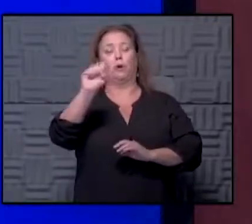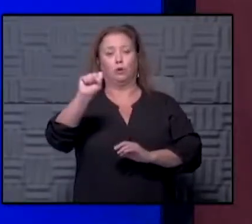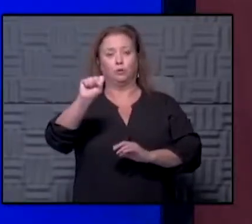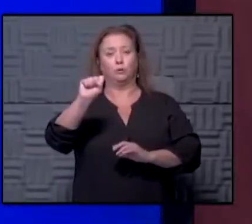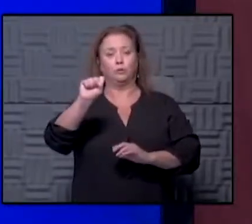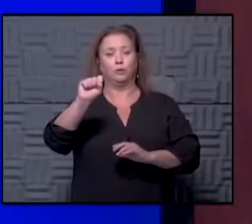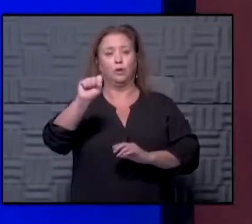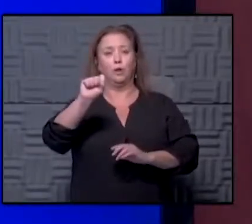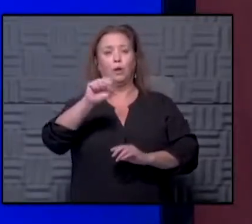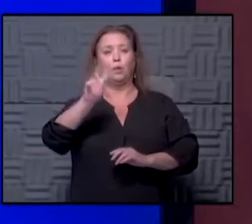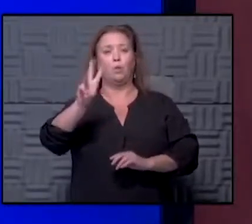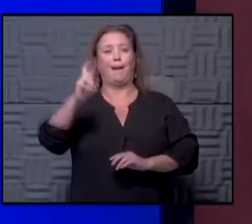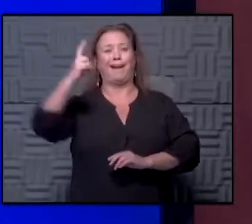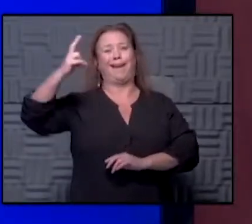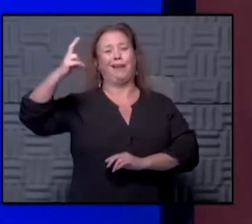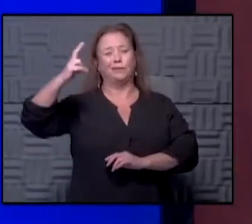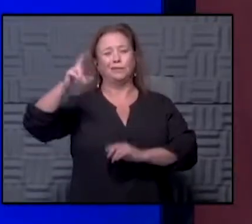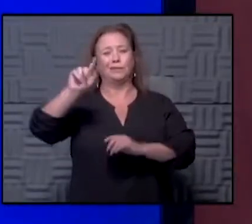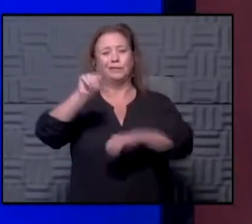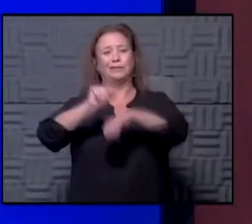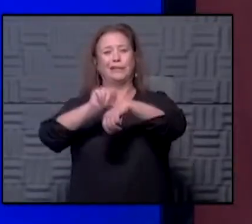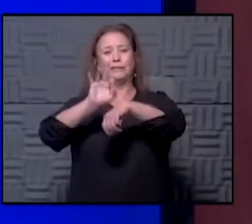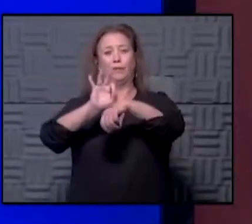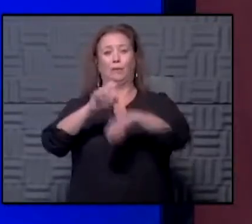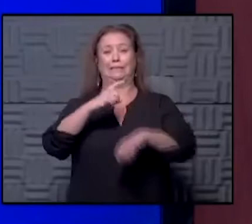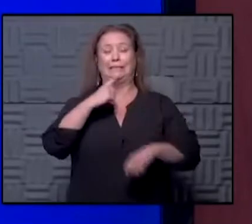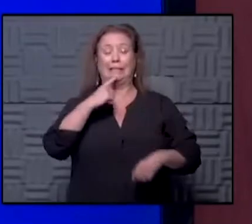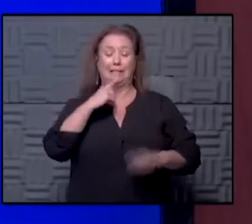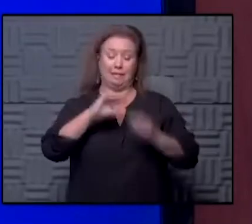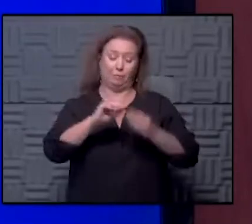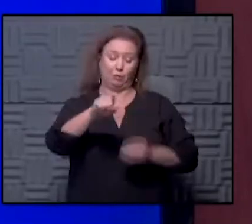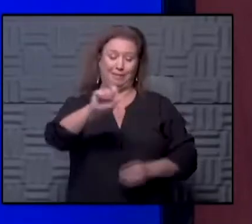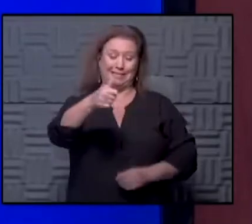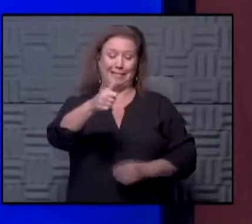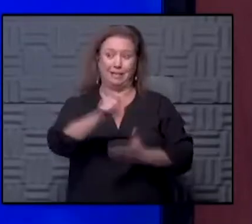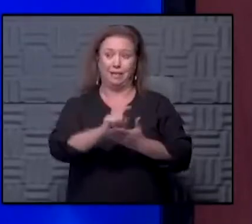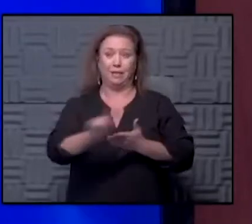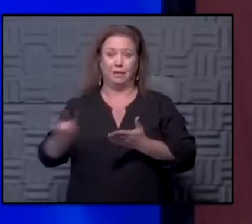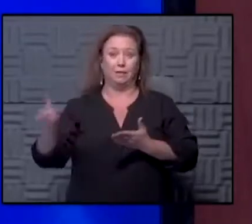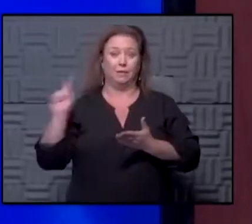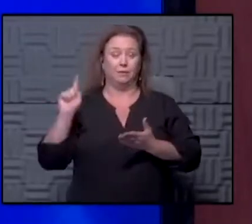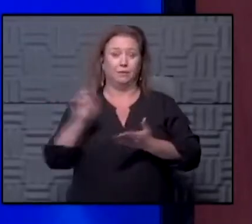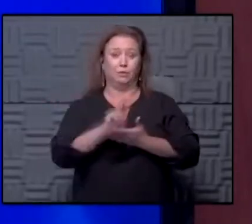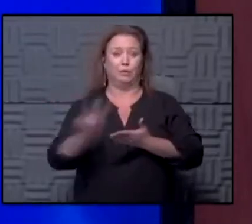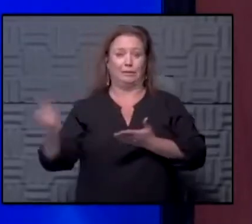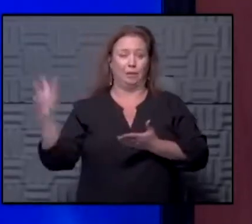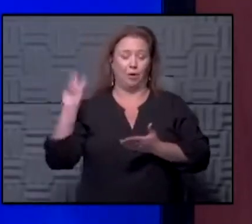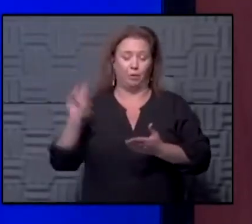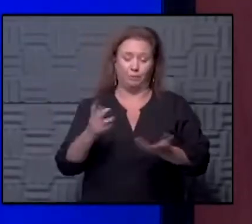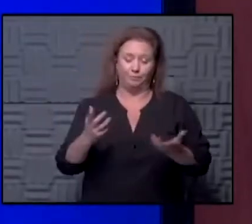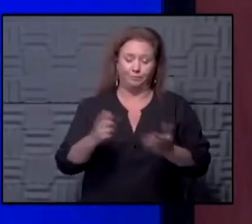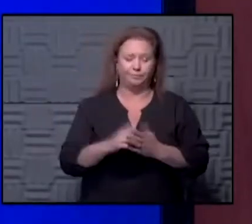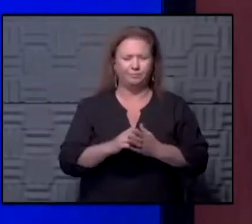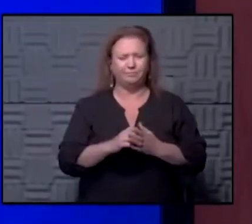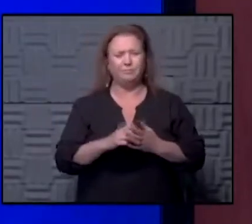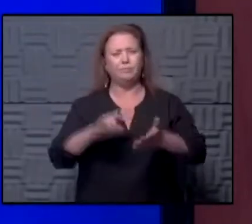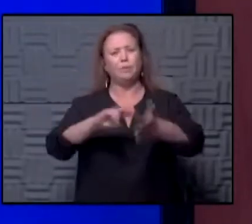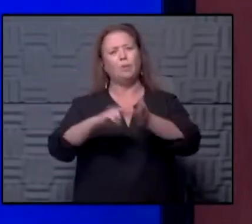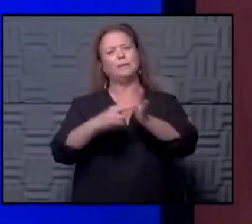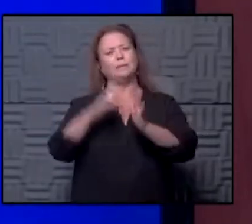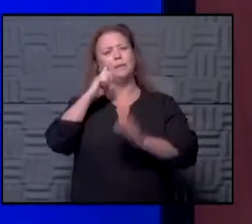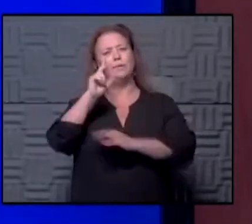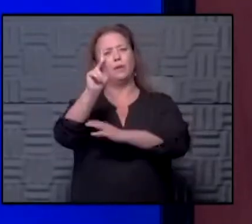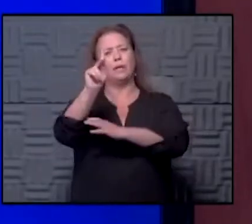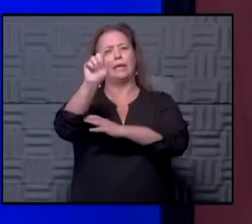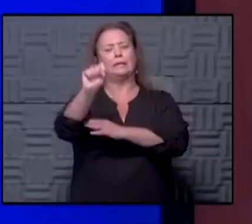leads the White House task force on the coronavirus, said the number should be 10 2 weeks ago. She was here, and we met with her. What does this mean for